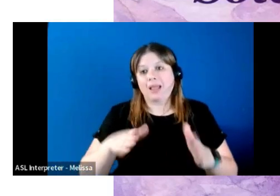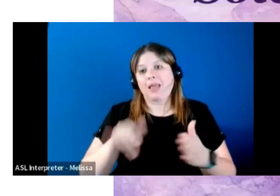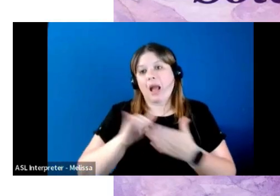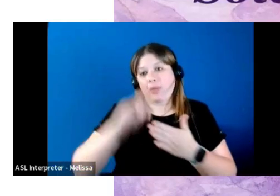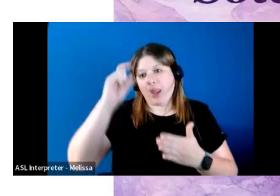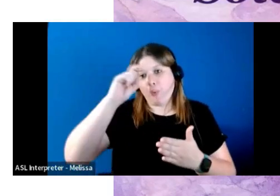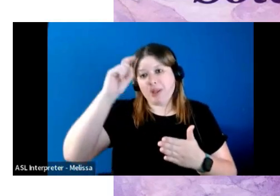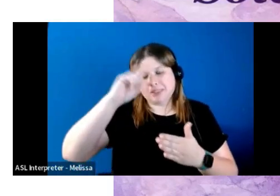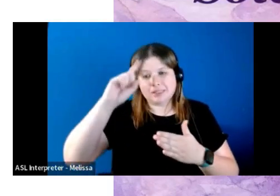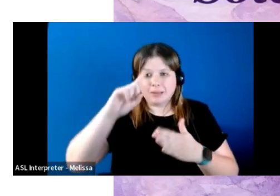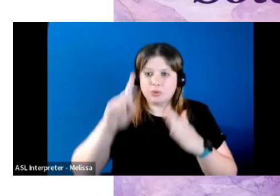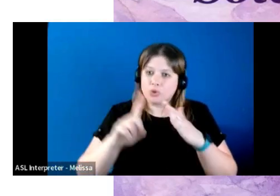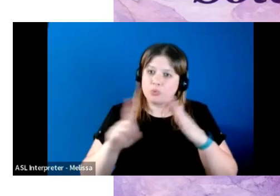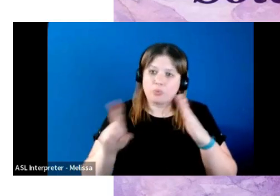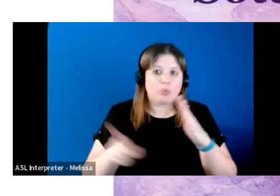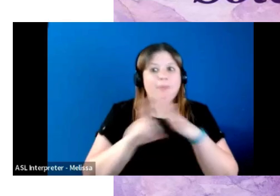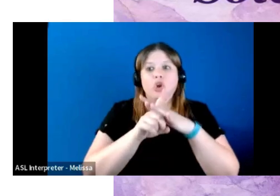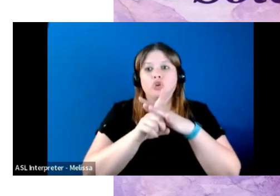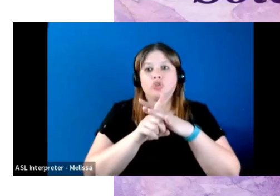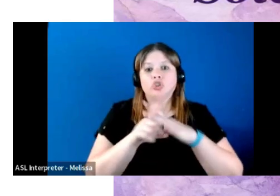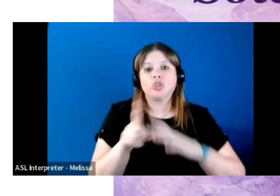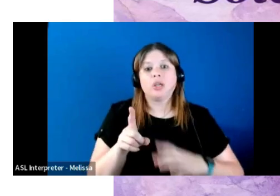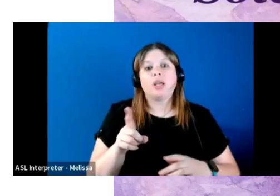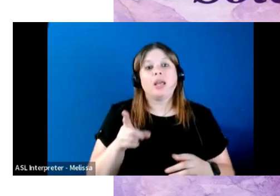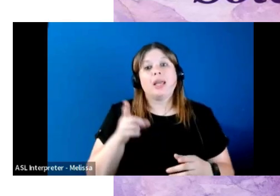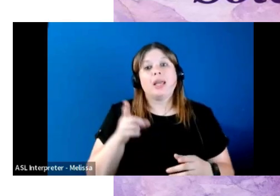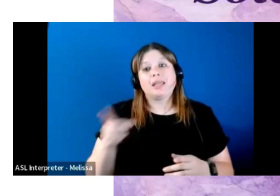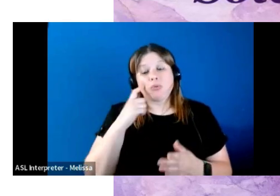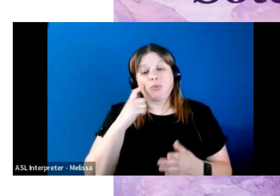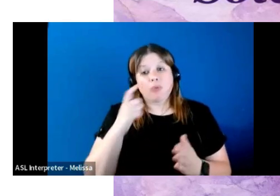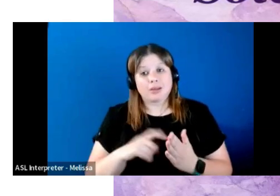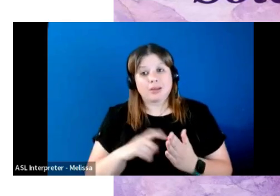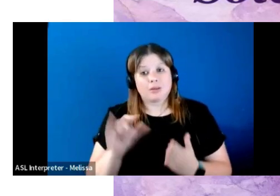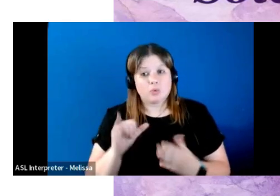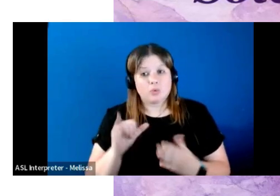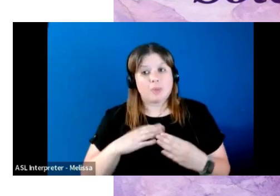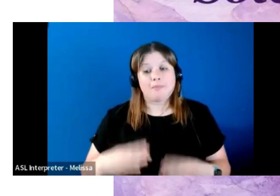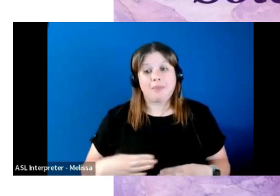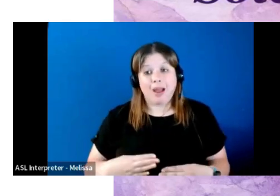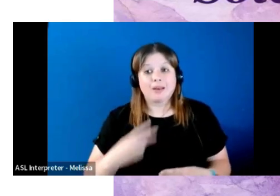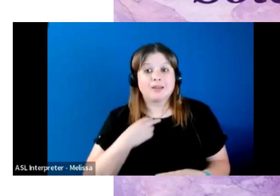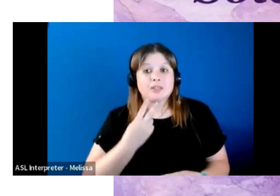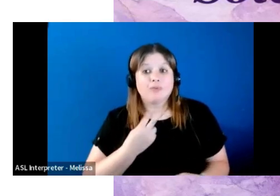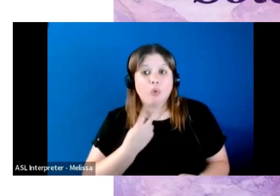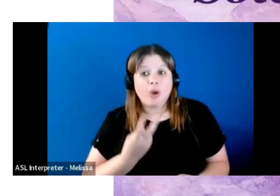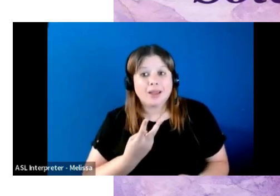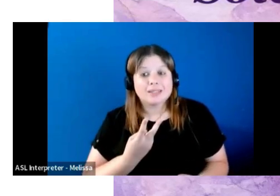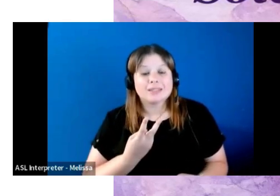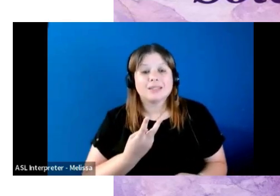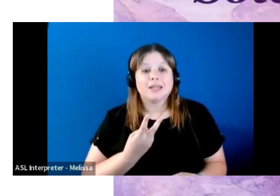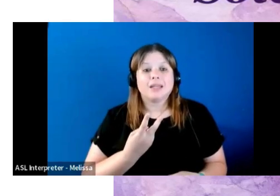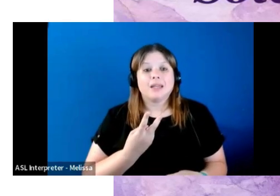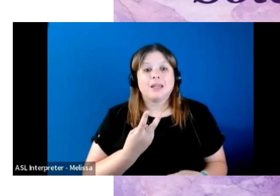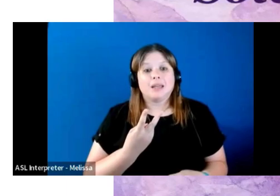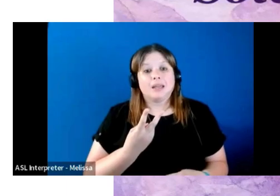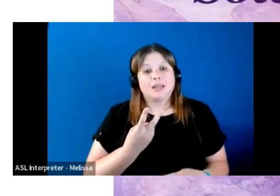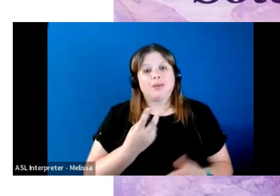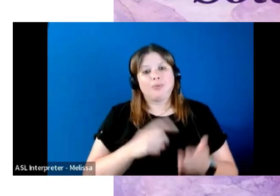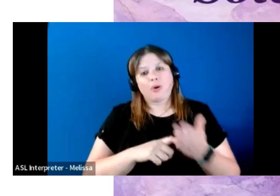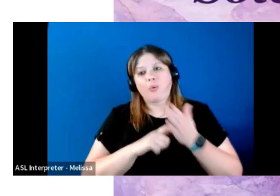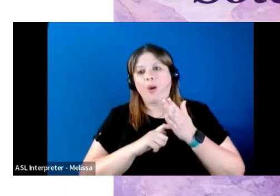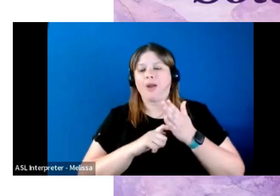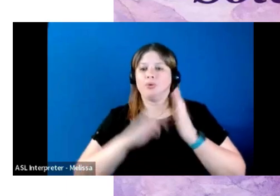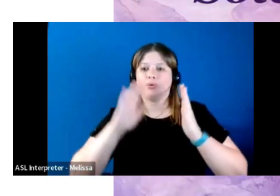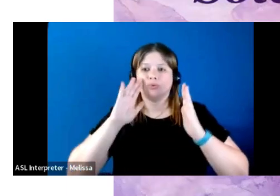to emerge. But he also recognizes that the body's voice requires